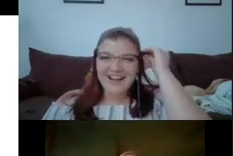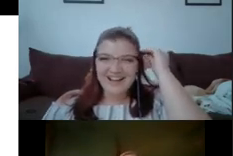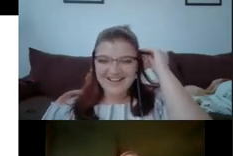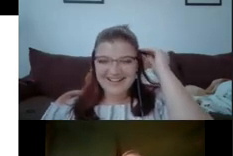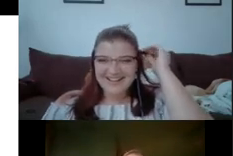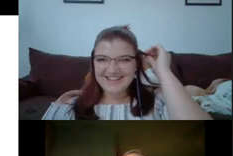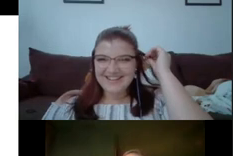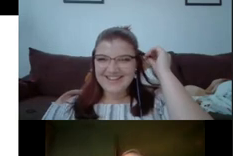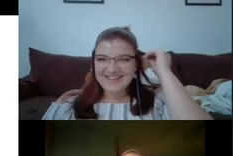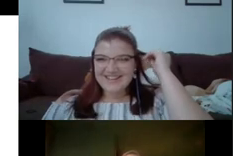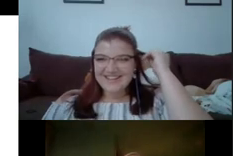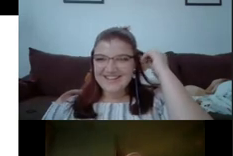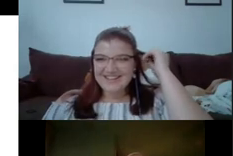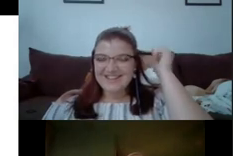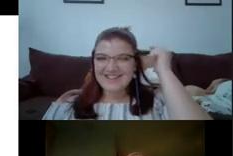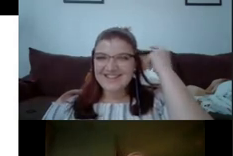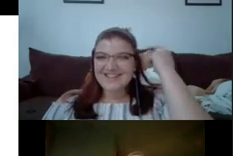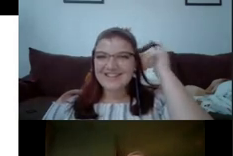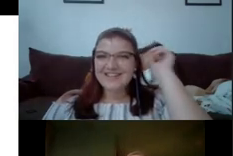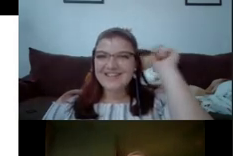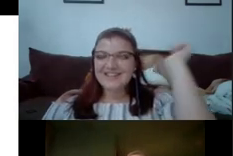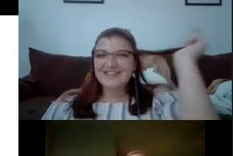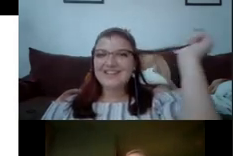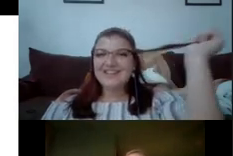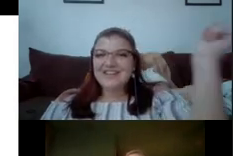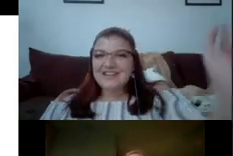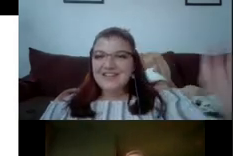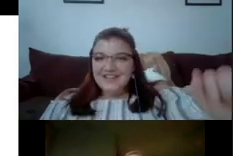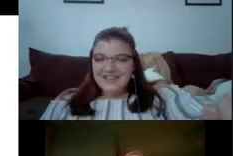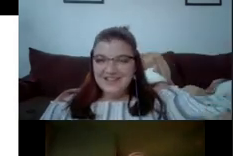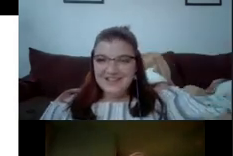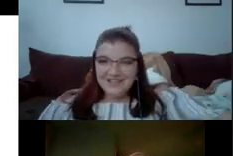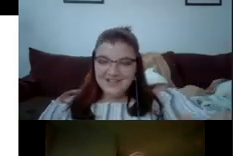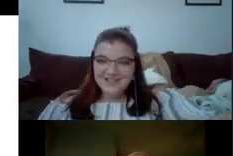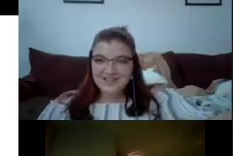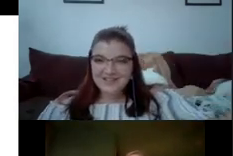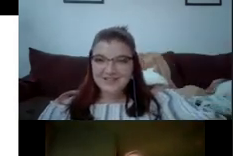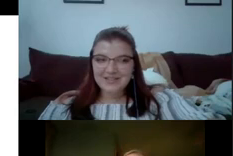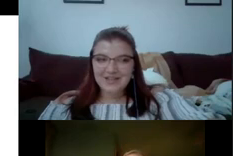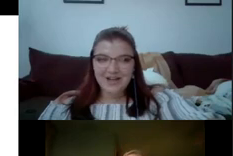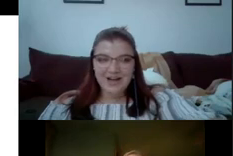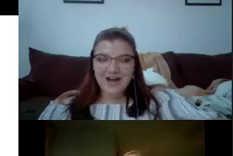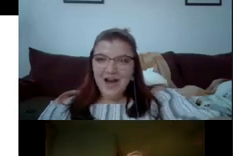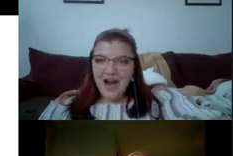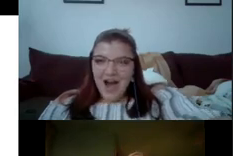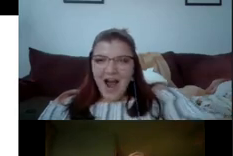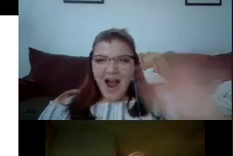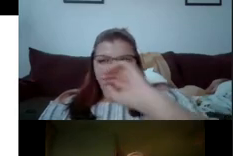is, that you had a 2 years of breadth, what we call Gen